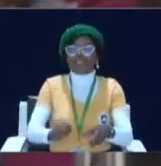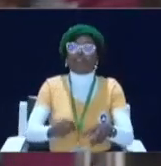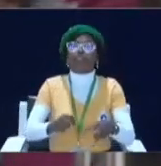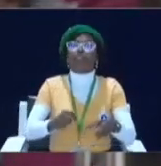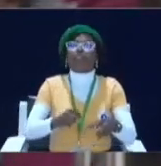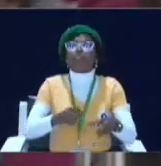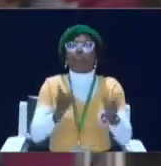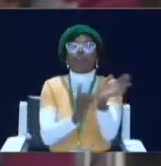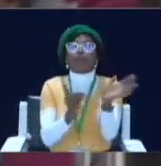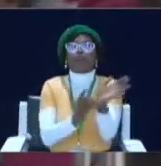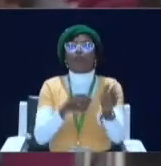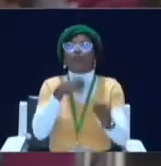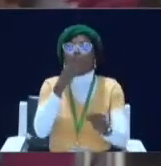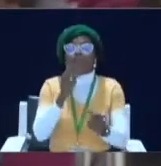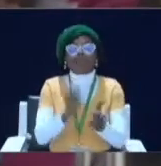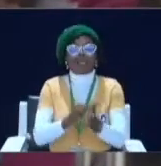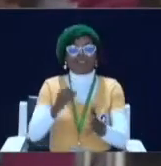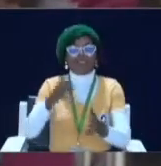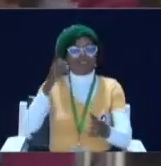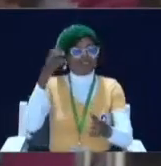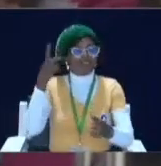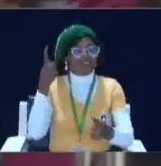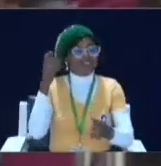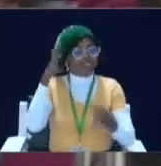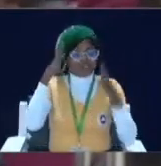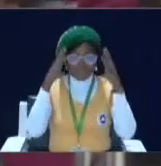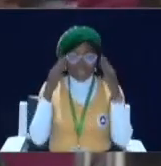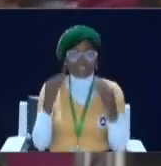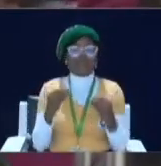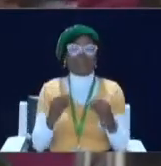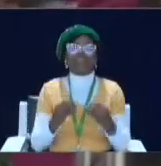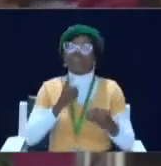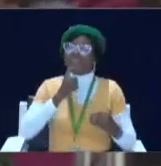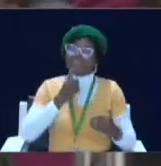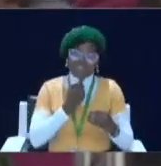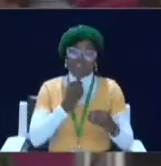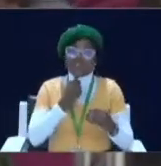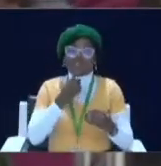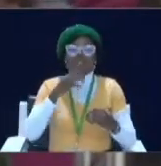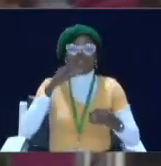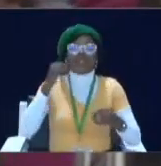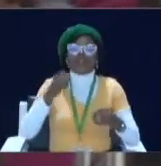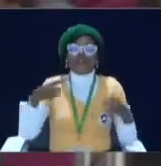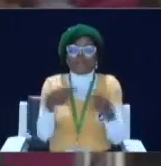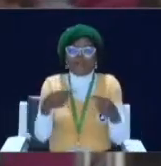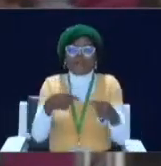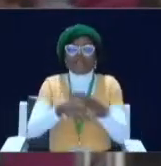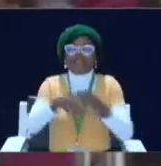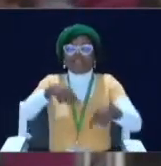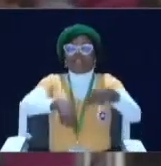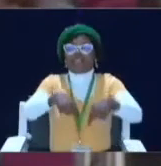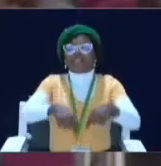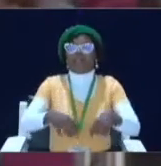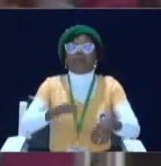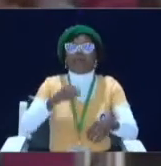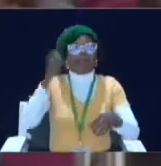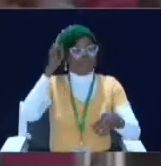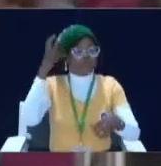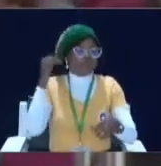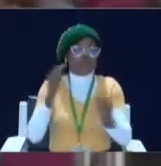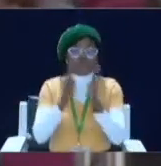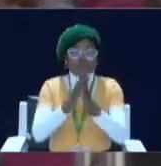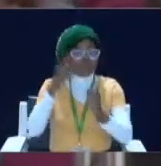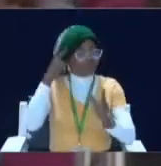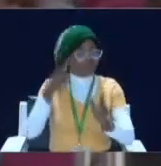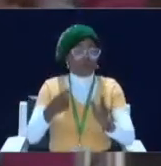possibly gout. His parents prayed on the ankle using the clothes prayed on by our daddy in the Lord